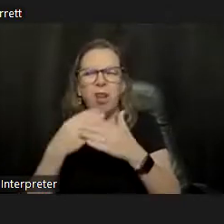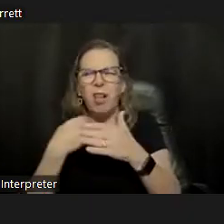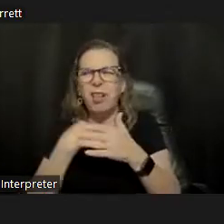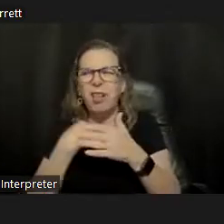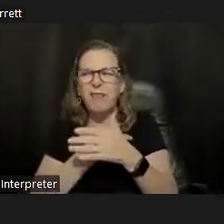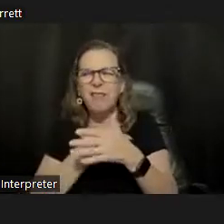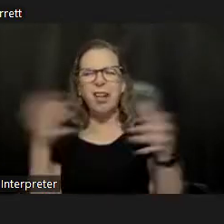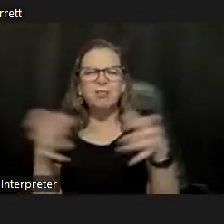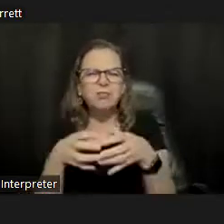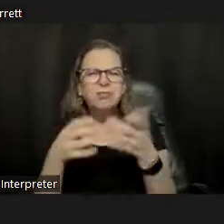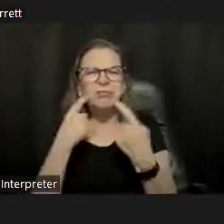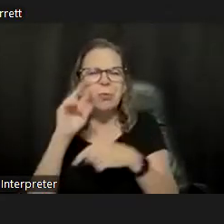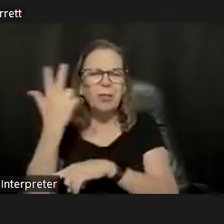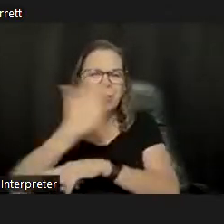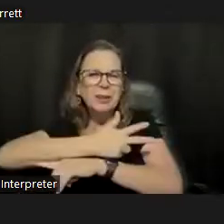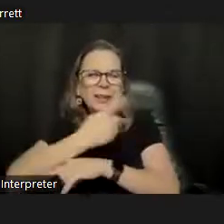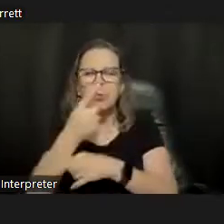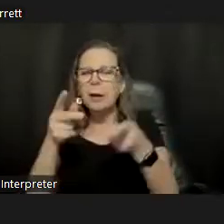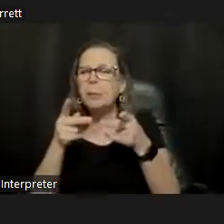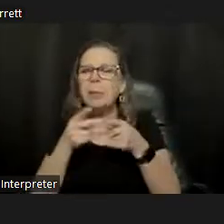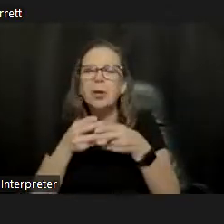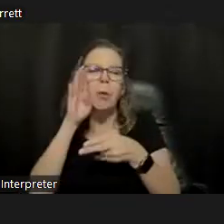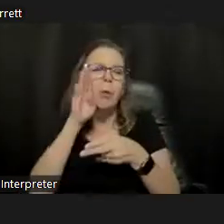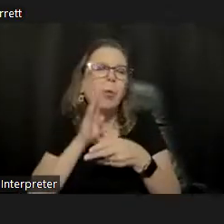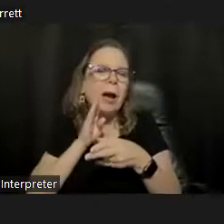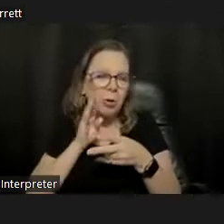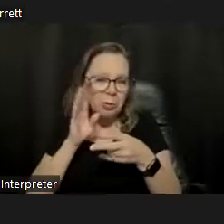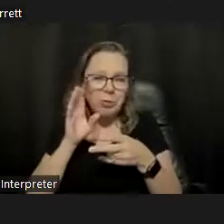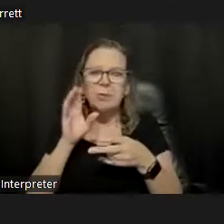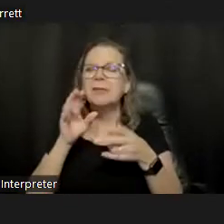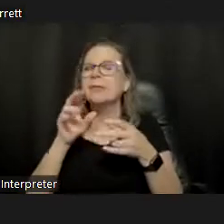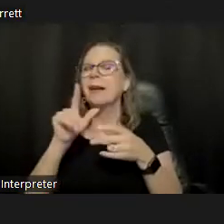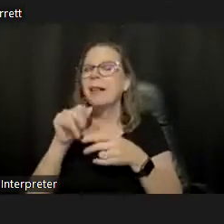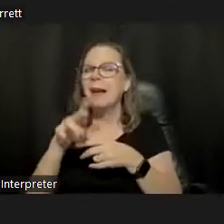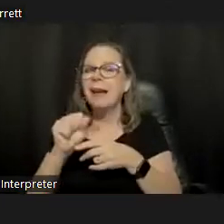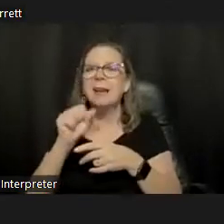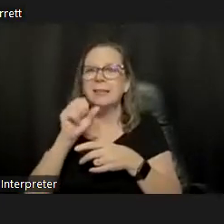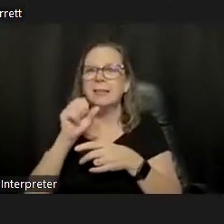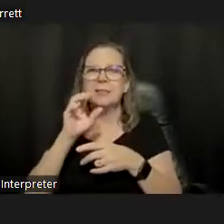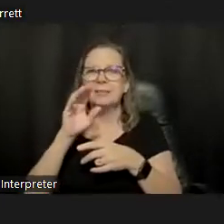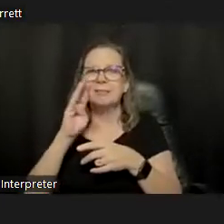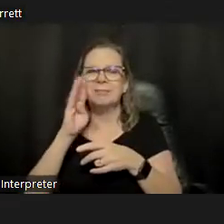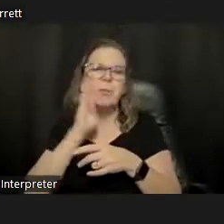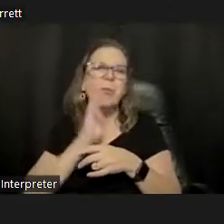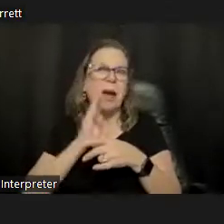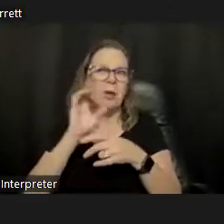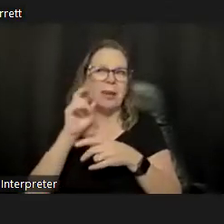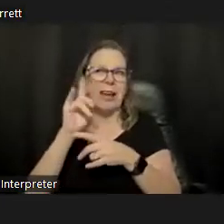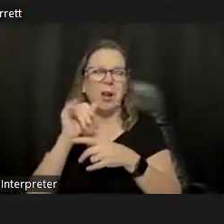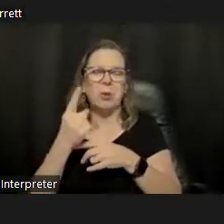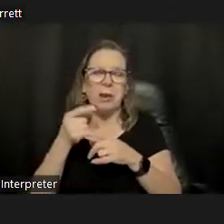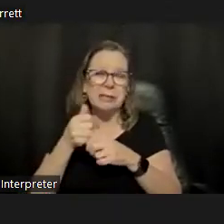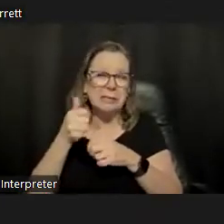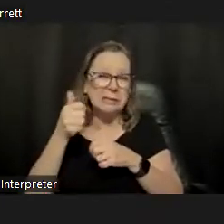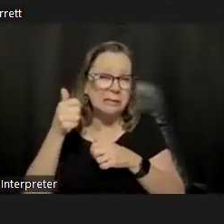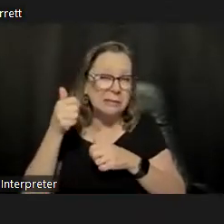participated for 3 days at a place called Brown Lakes in Hinsdale County. It's one of the most remote counties in the lower 48.